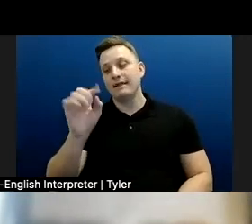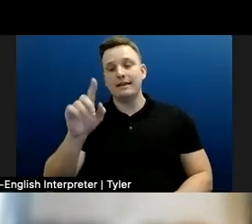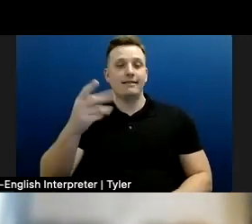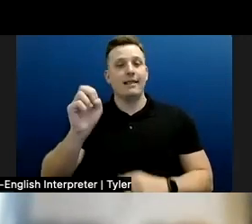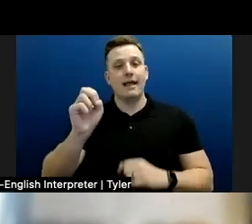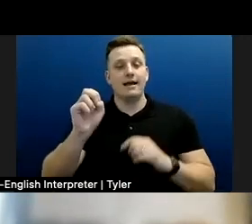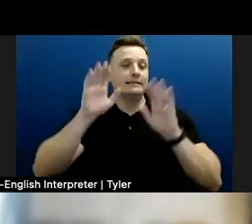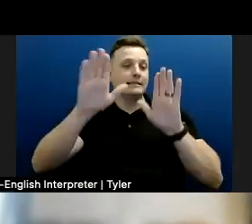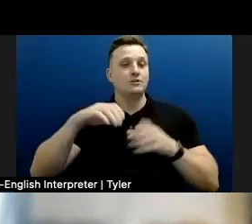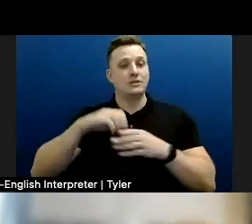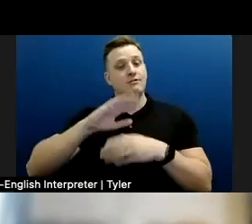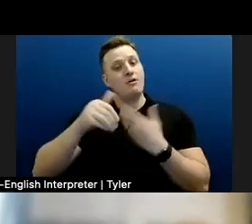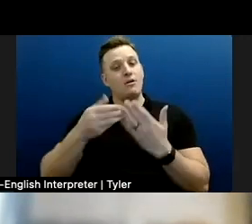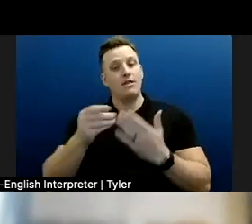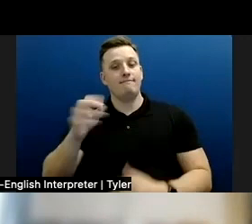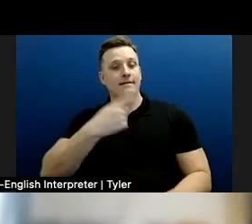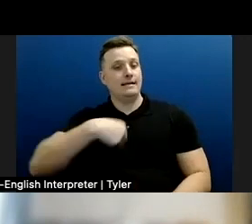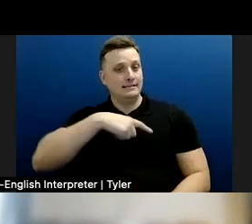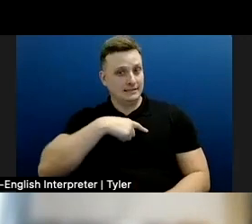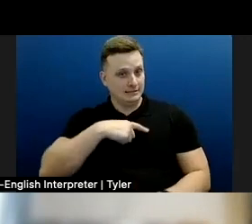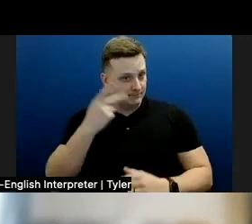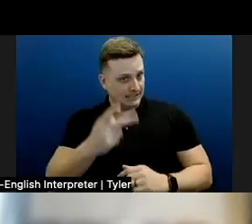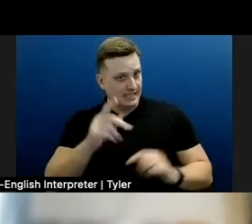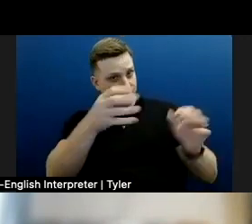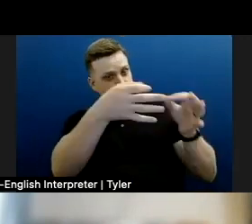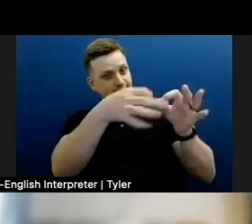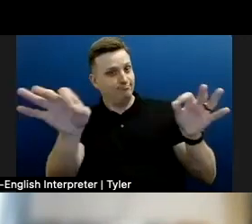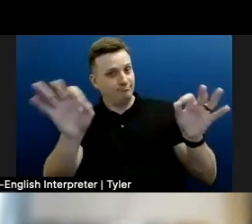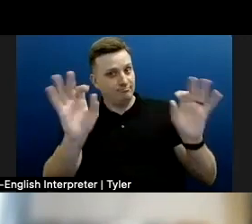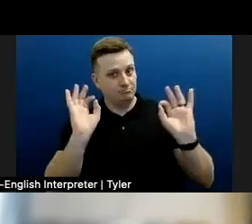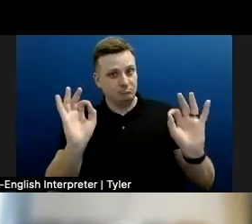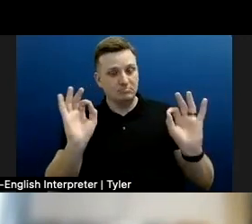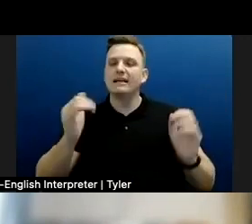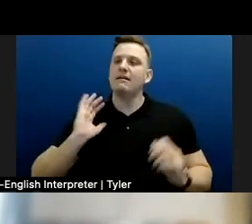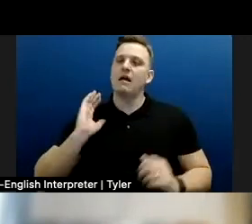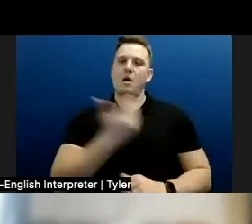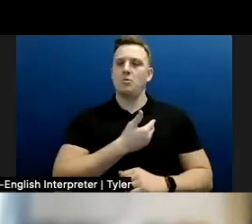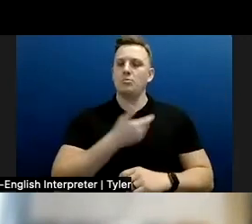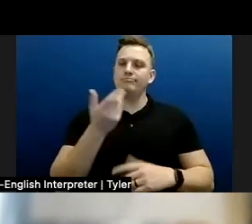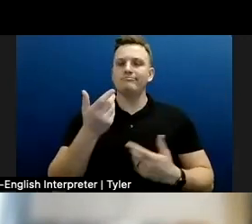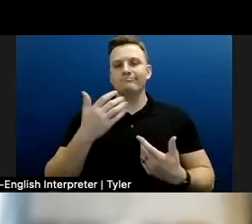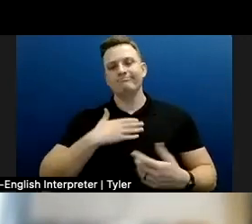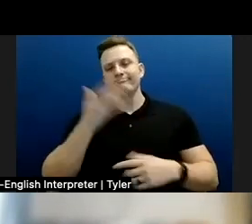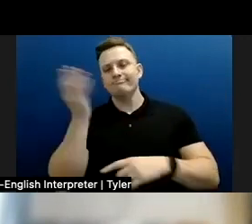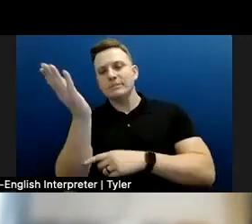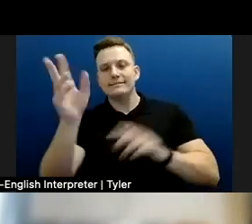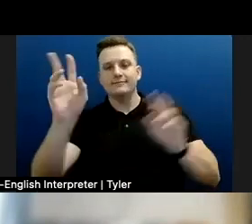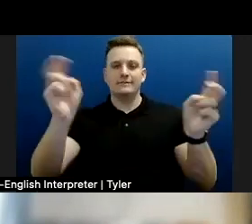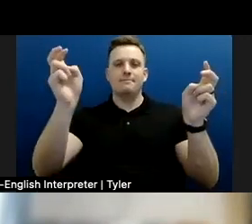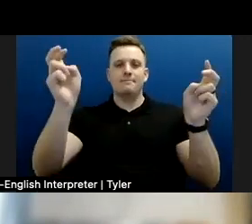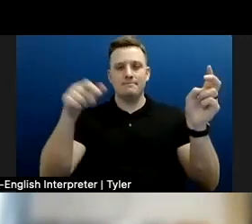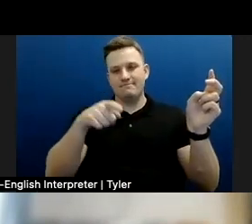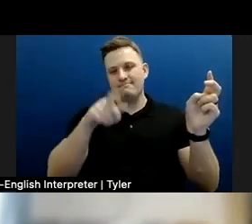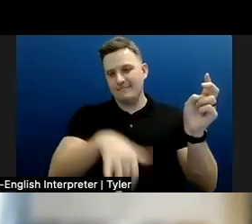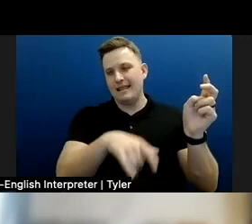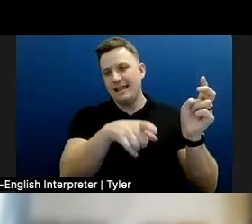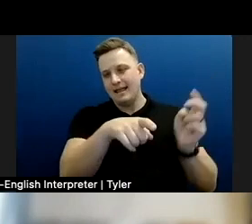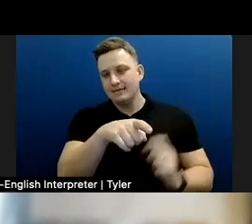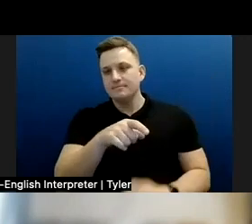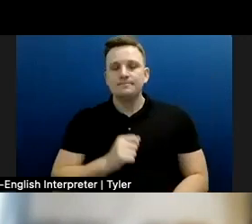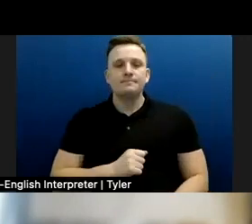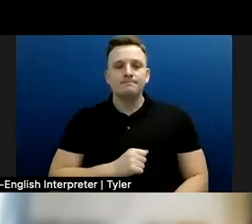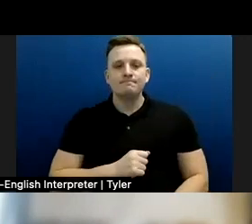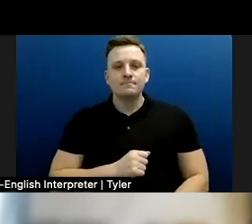So that is the kind of overall title of what we're going to try to talk about